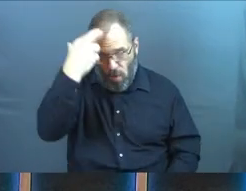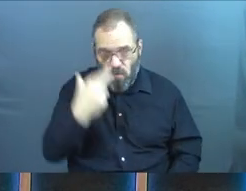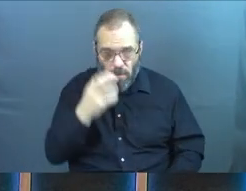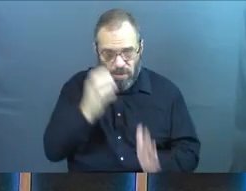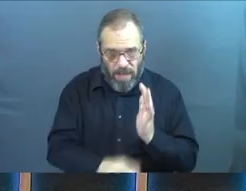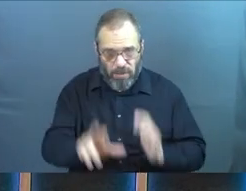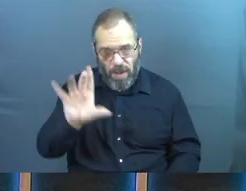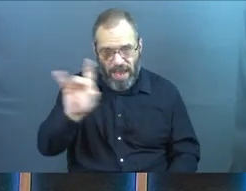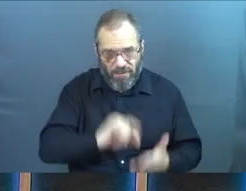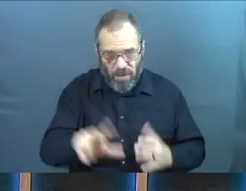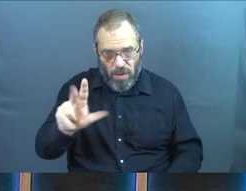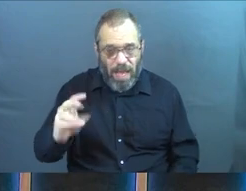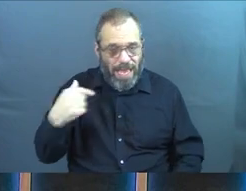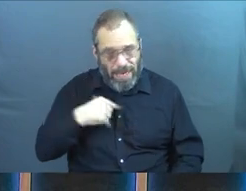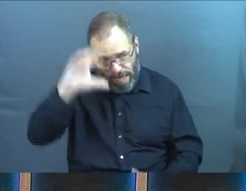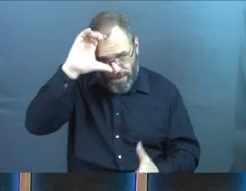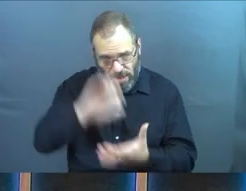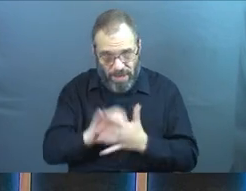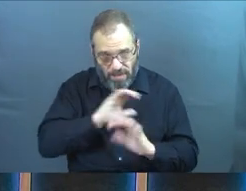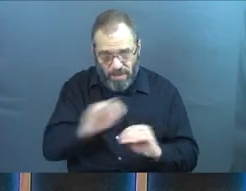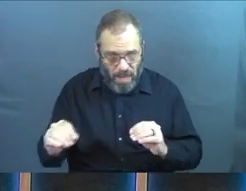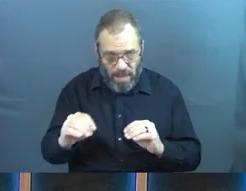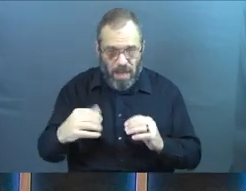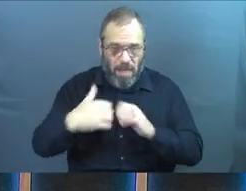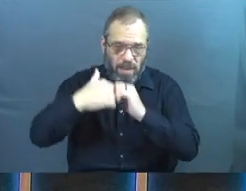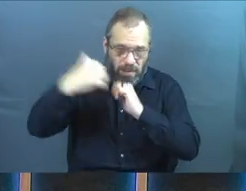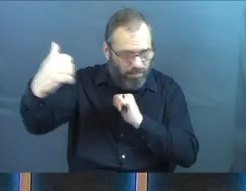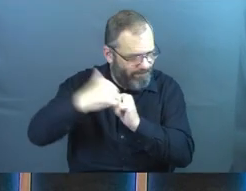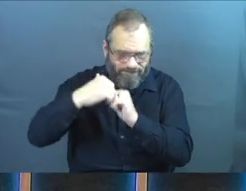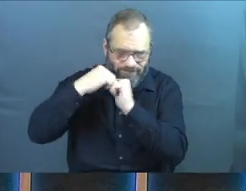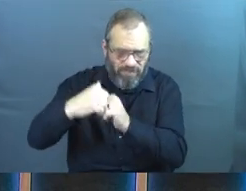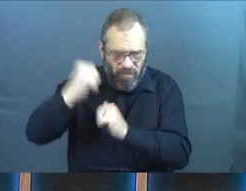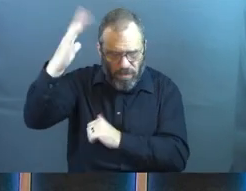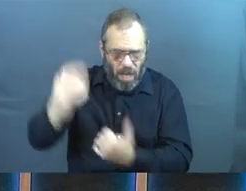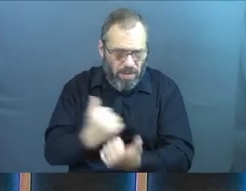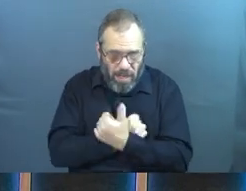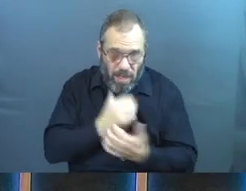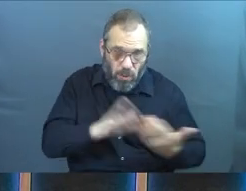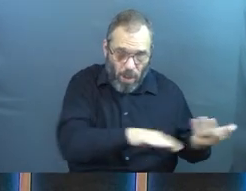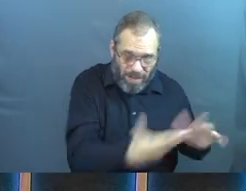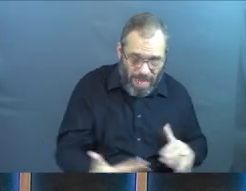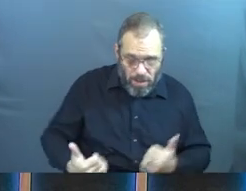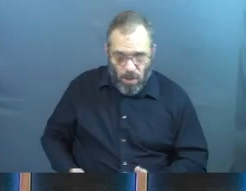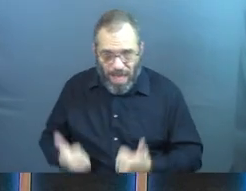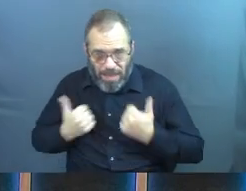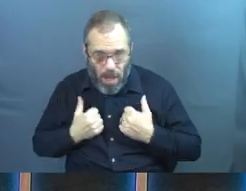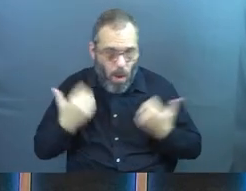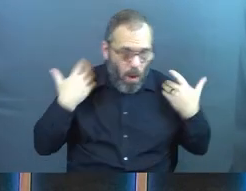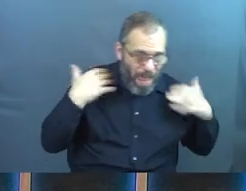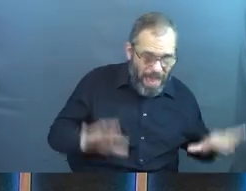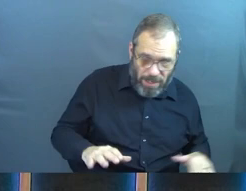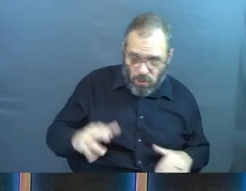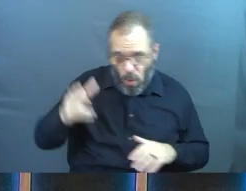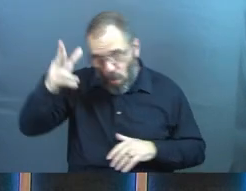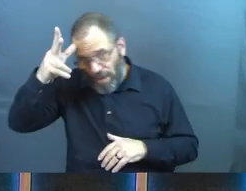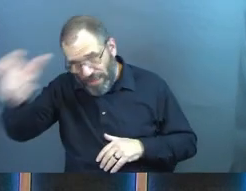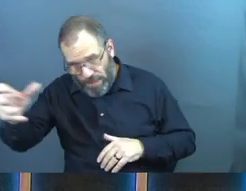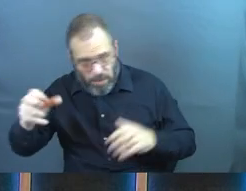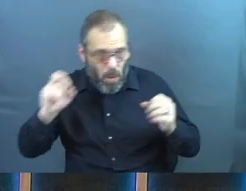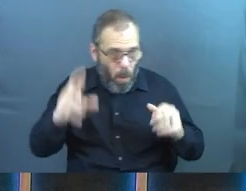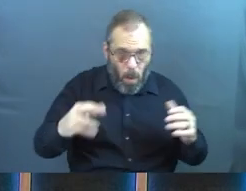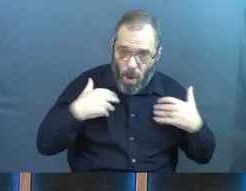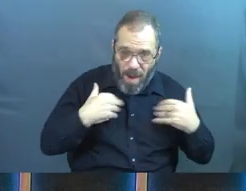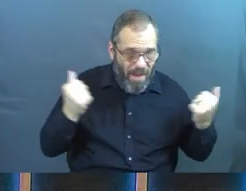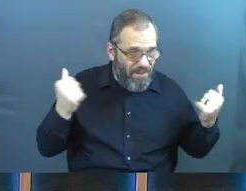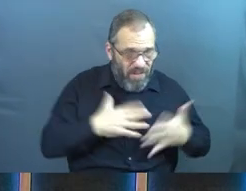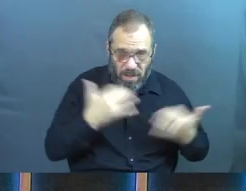Romans 8:37, and I'm convinced that nothing can ever separate us from God's love, neither death nor life, neither angels nor demons, neither